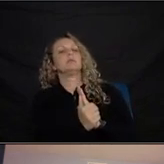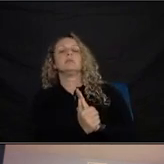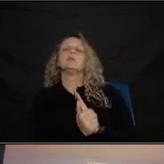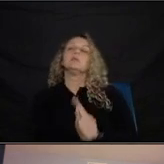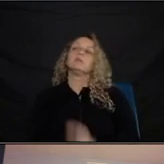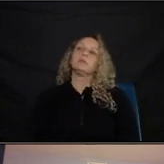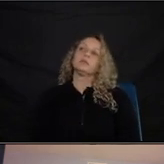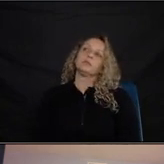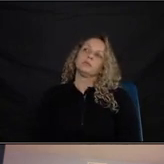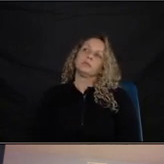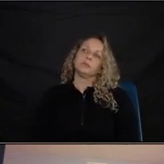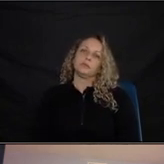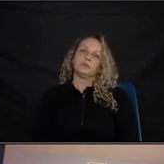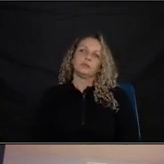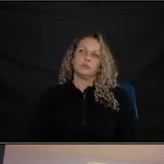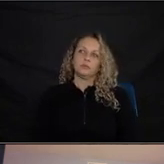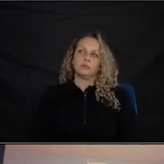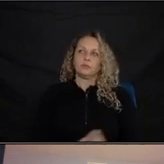say.